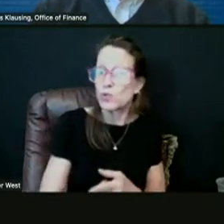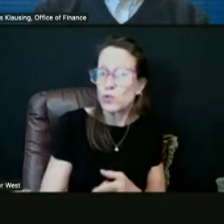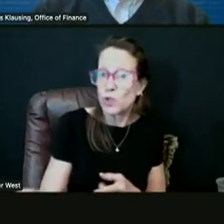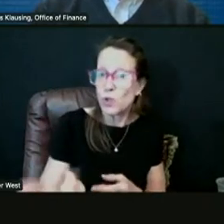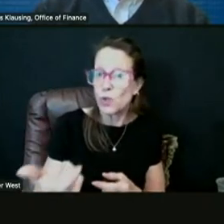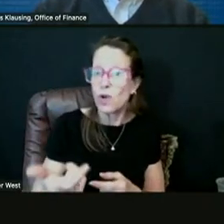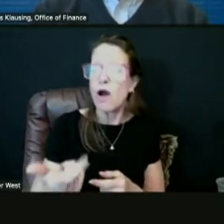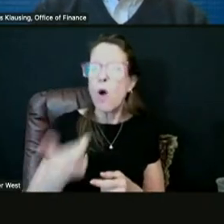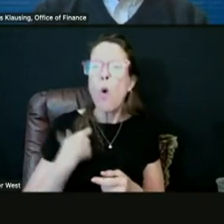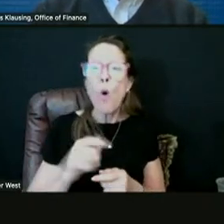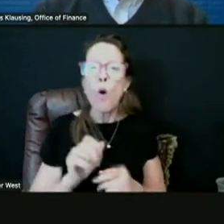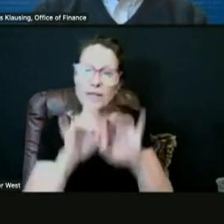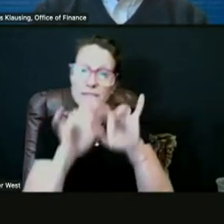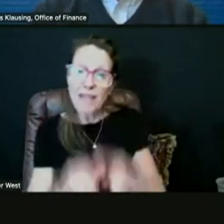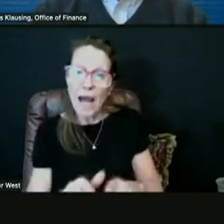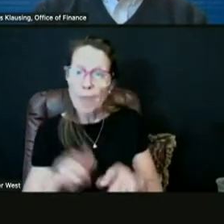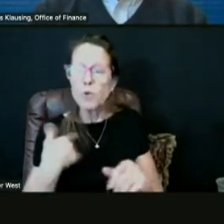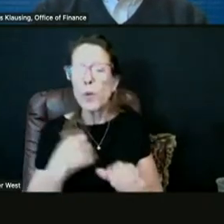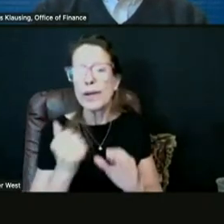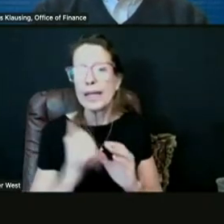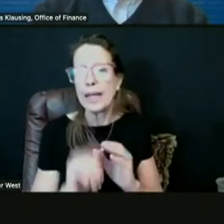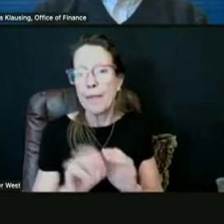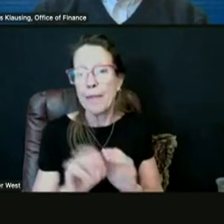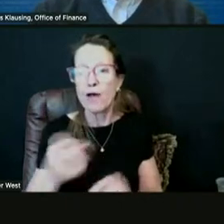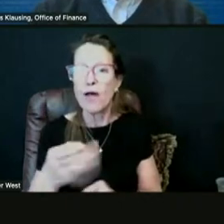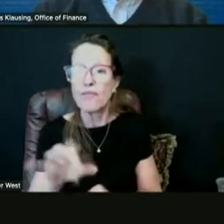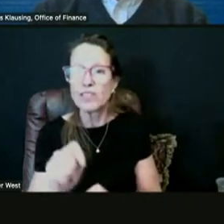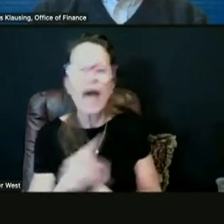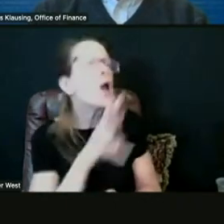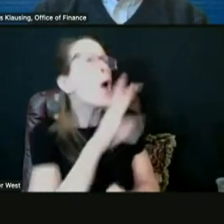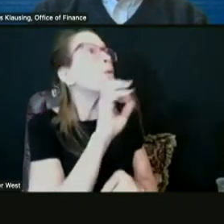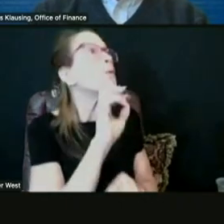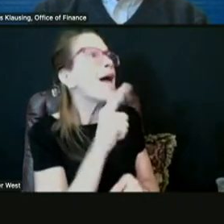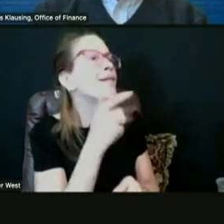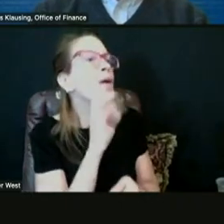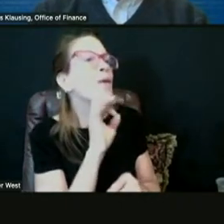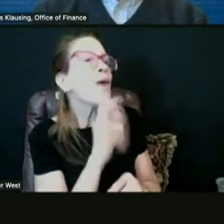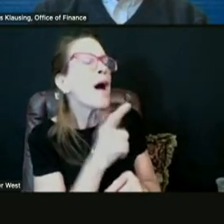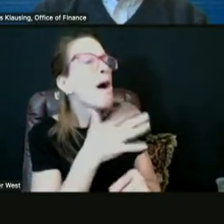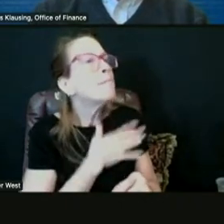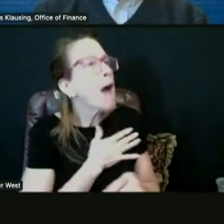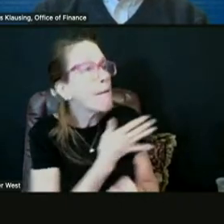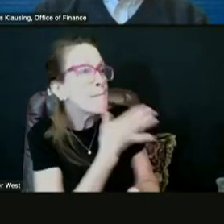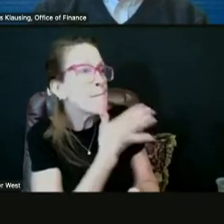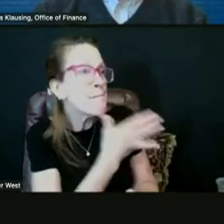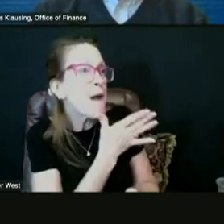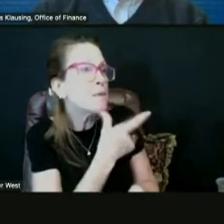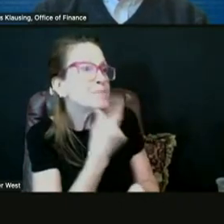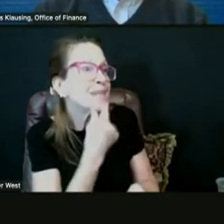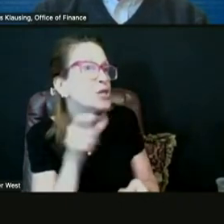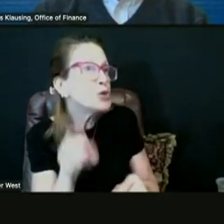reach out to you. But we love to have you involved in that. Thank you. My mom said that you can just email her